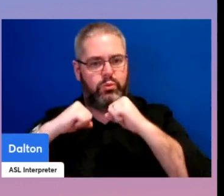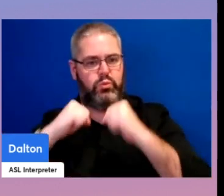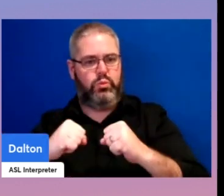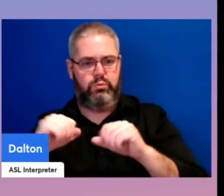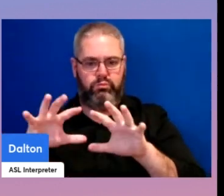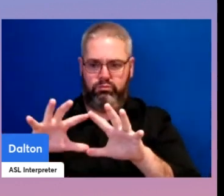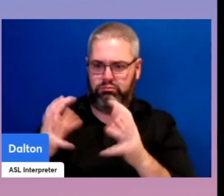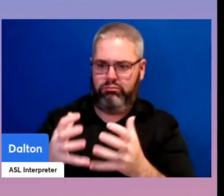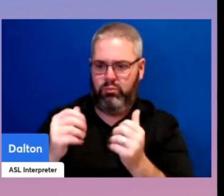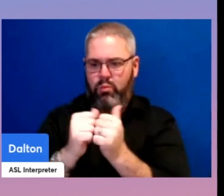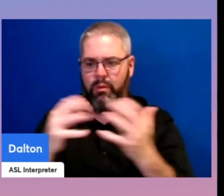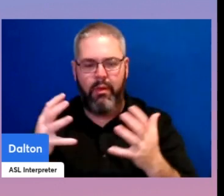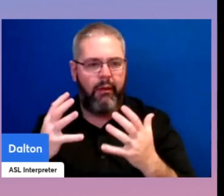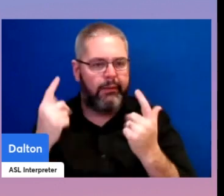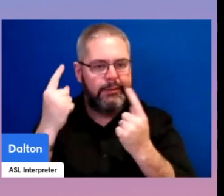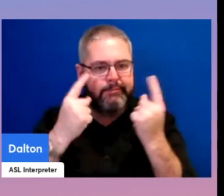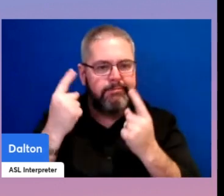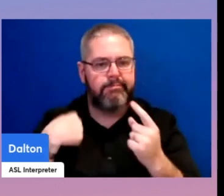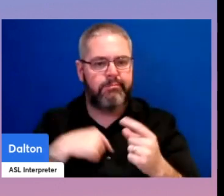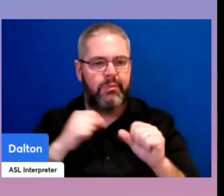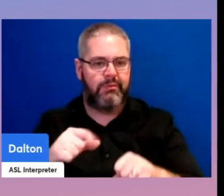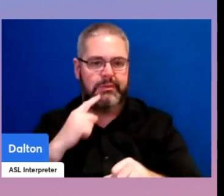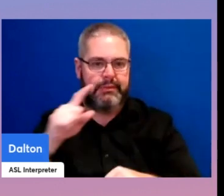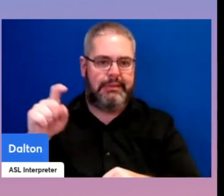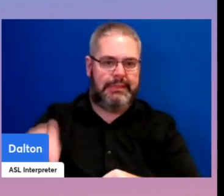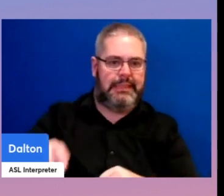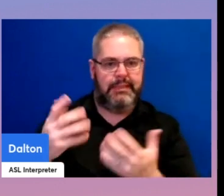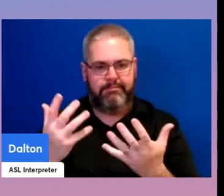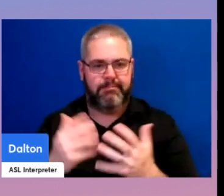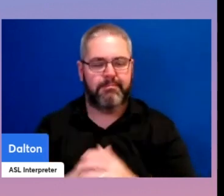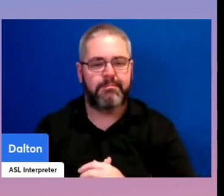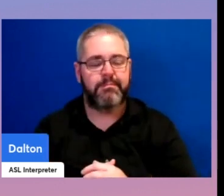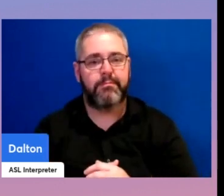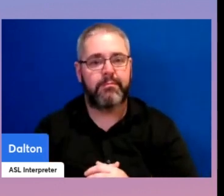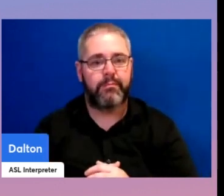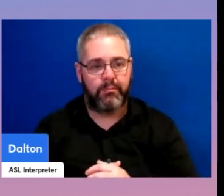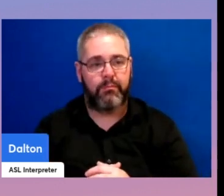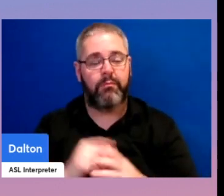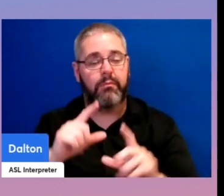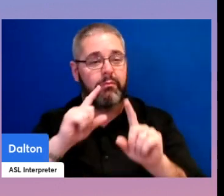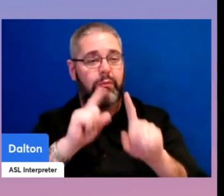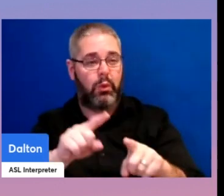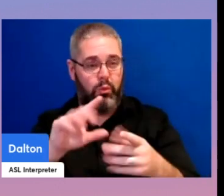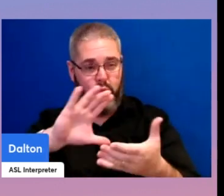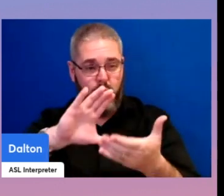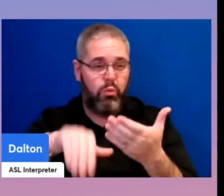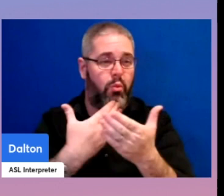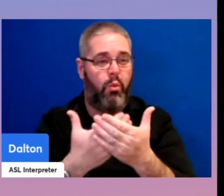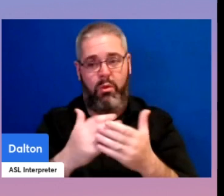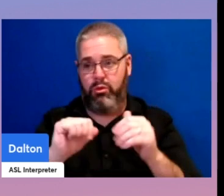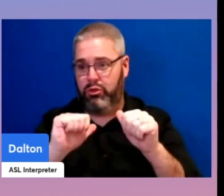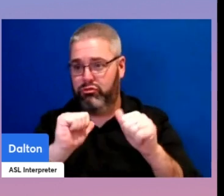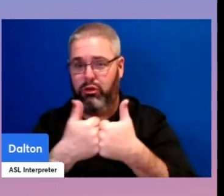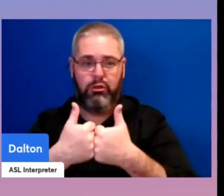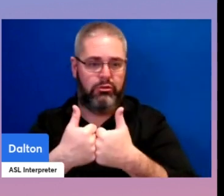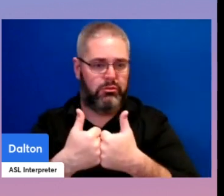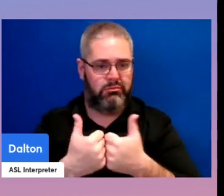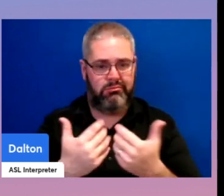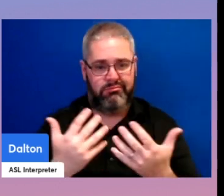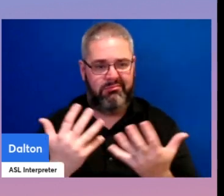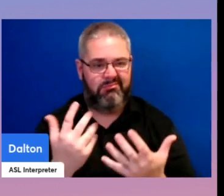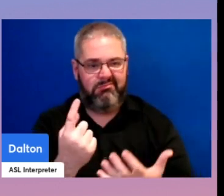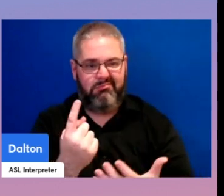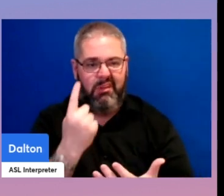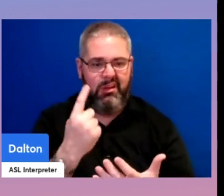without spending additional time and effort. The answer to all these challenges is Vault Enterprise Secret Sync.